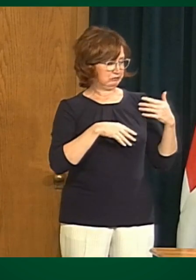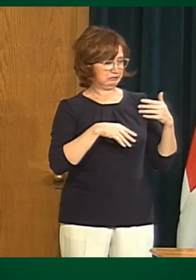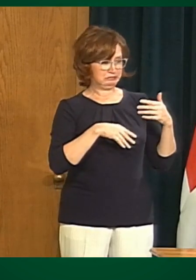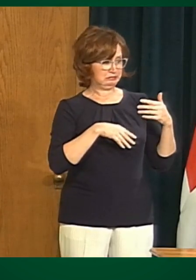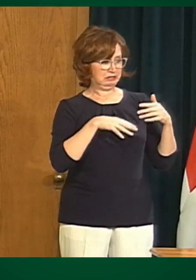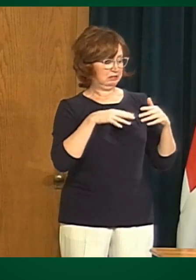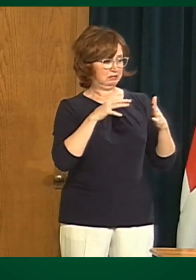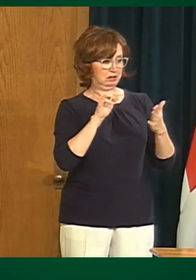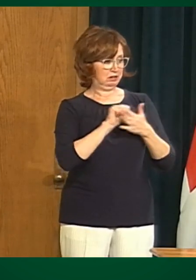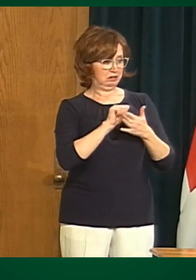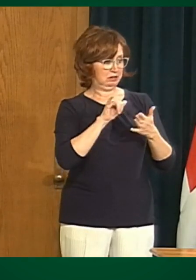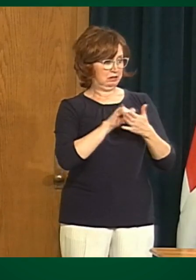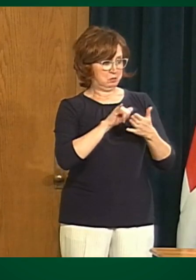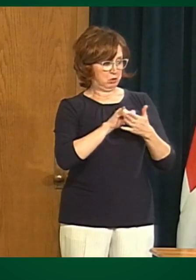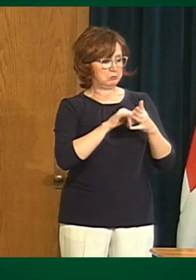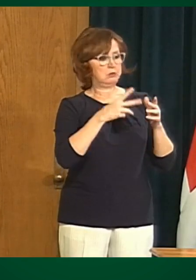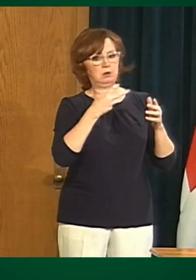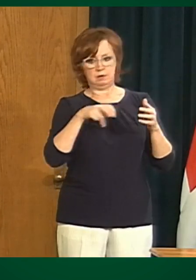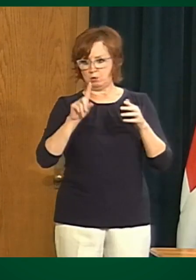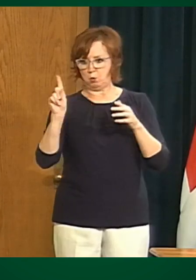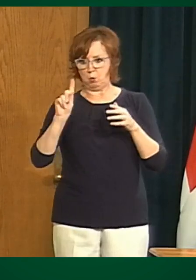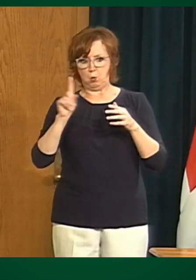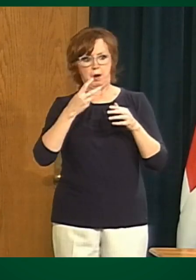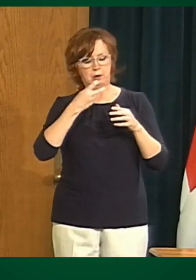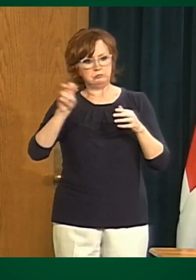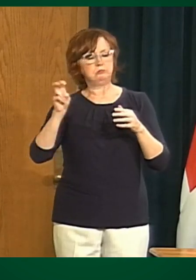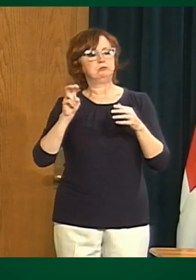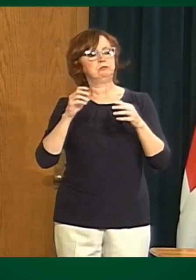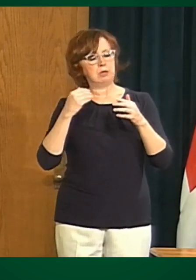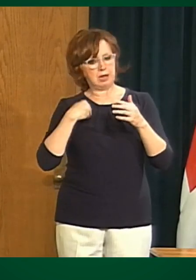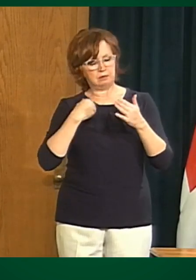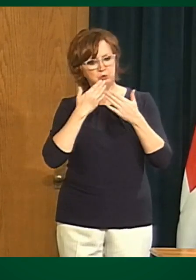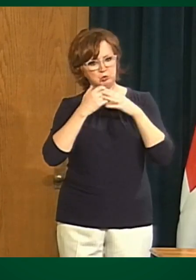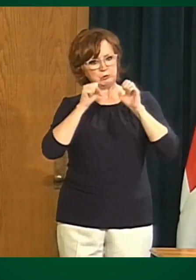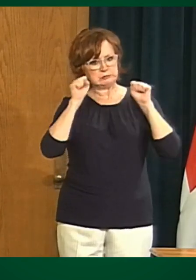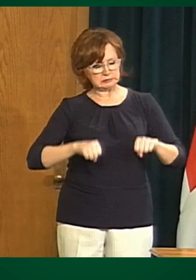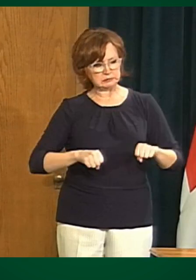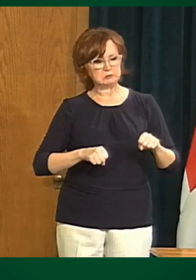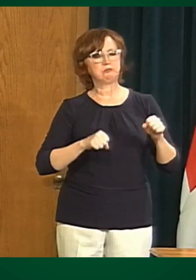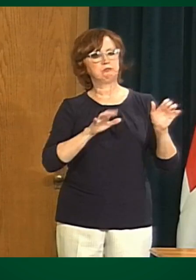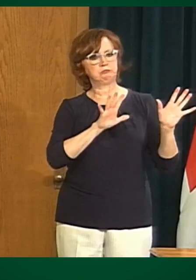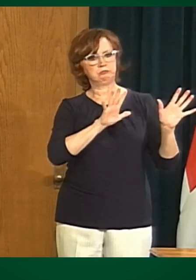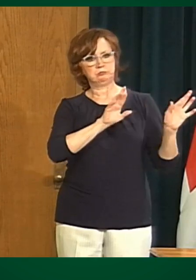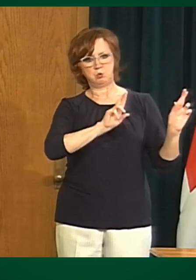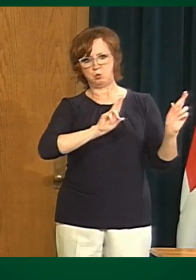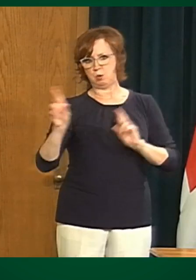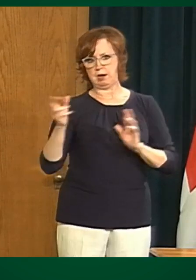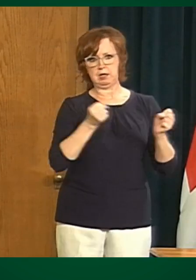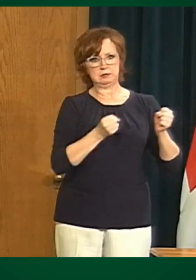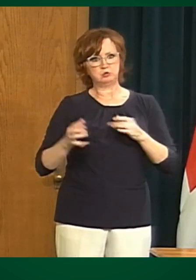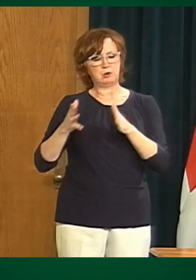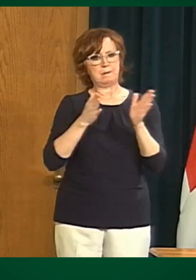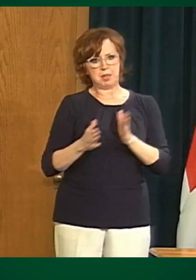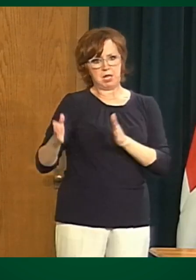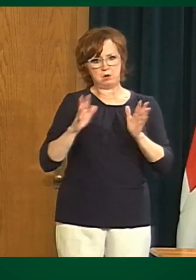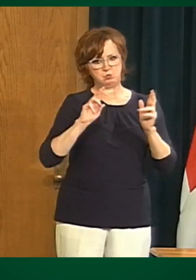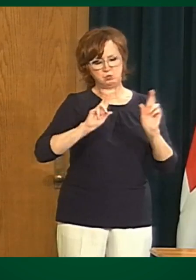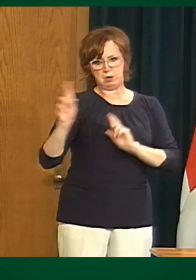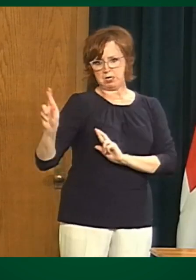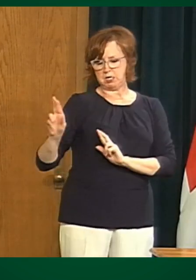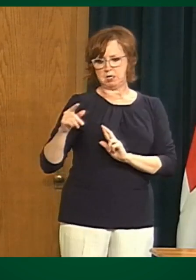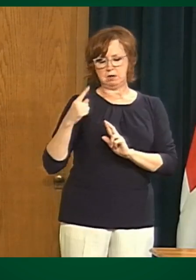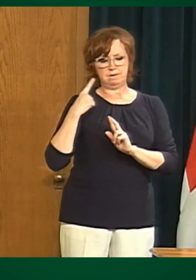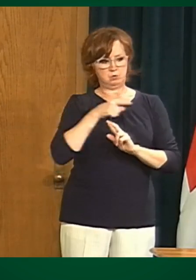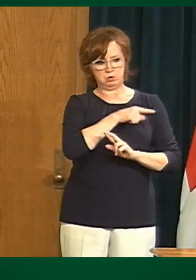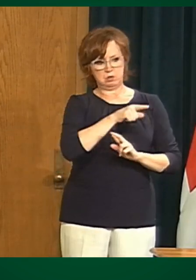appropriate isolation. We have a very good strategic plan for increasing the capacity,